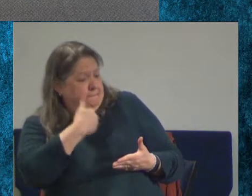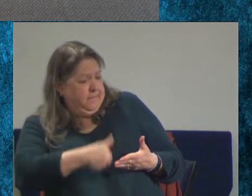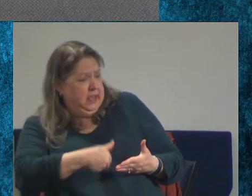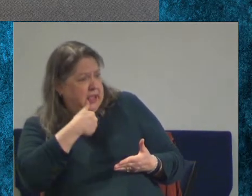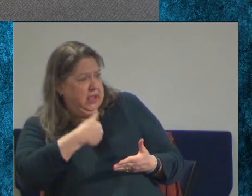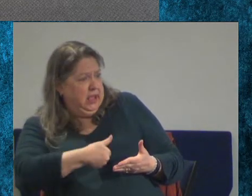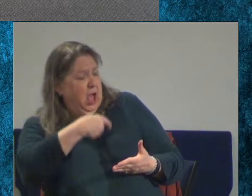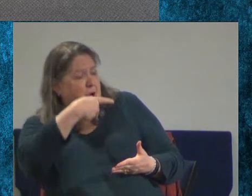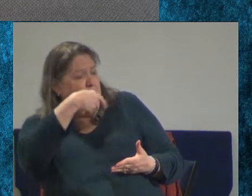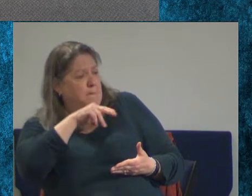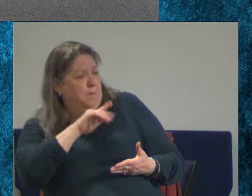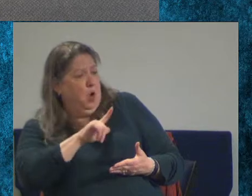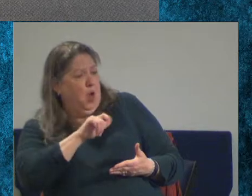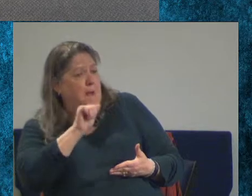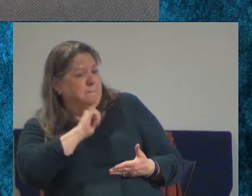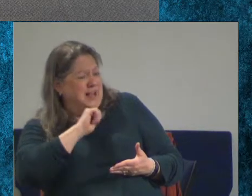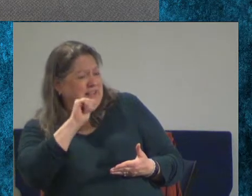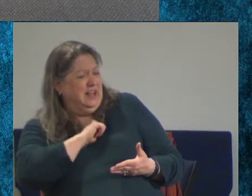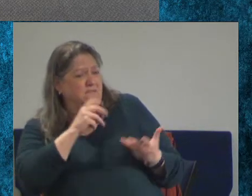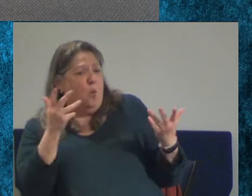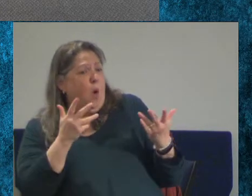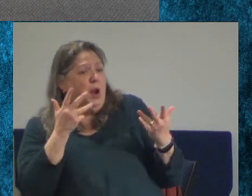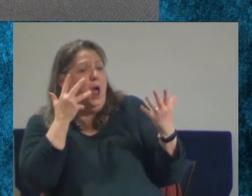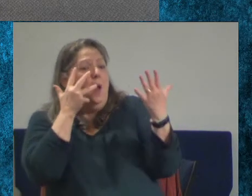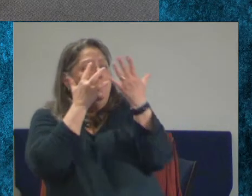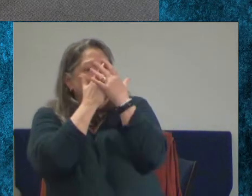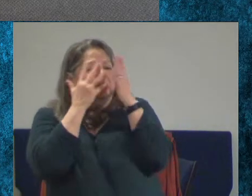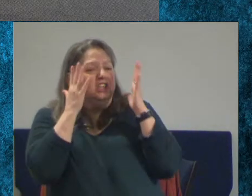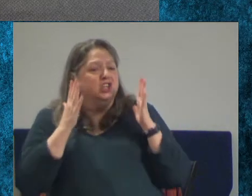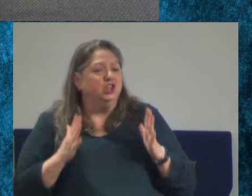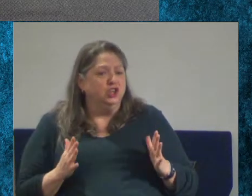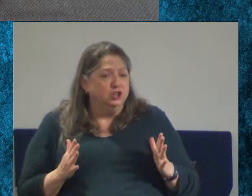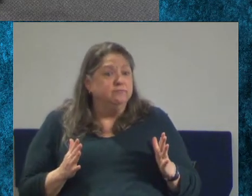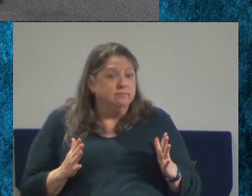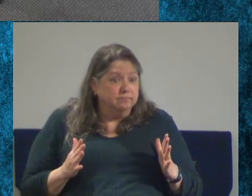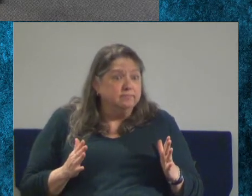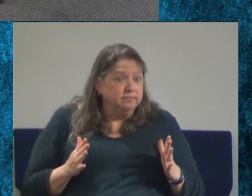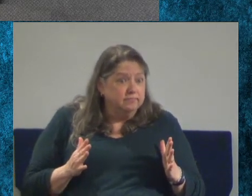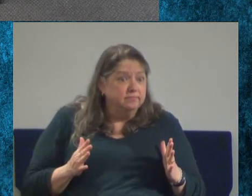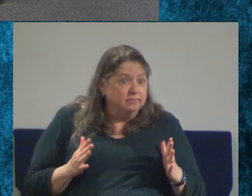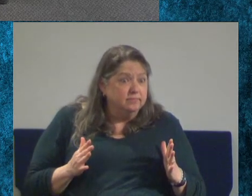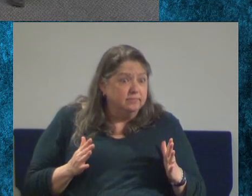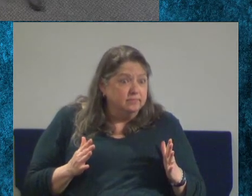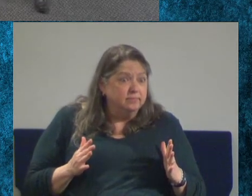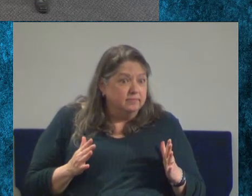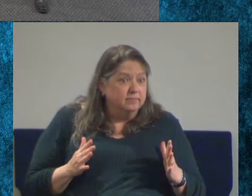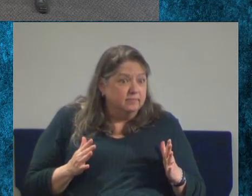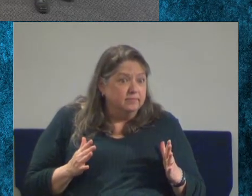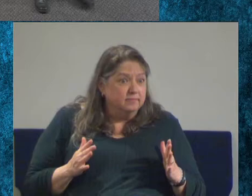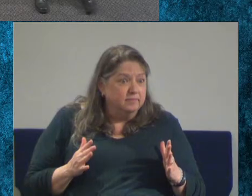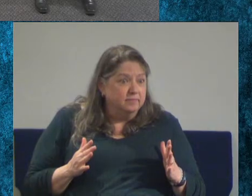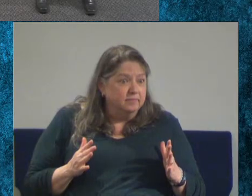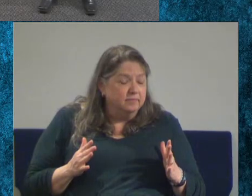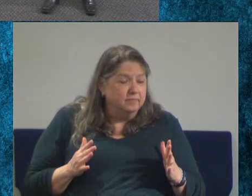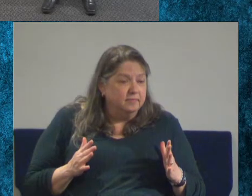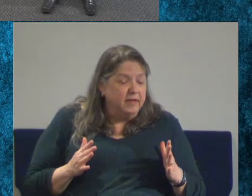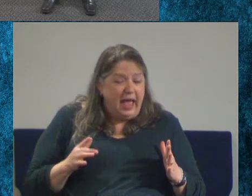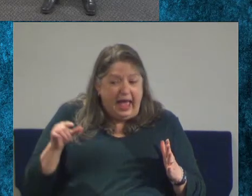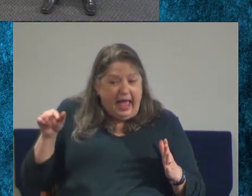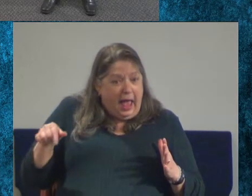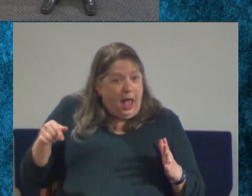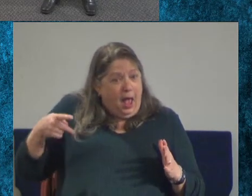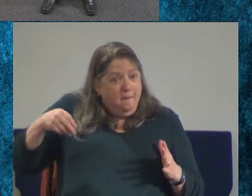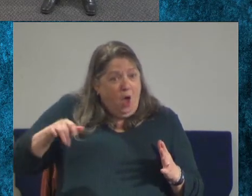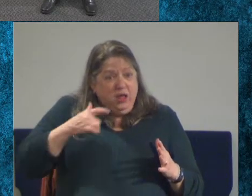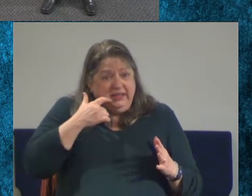Paul. It's appropriate because of the relationship that Onesimus and Philemon had. So he says, I'm a